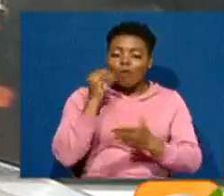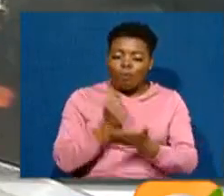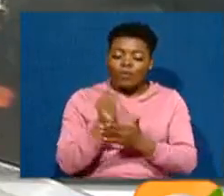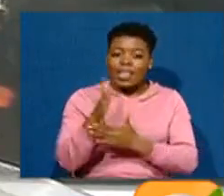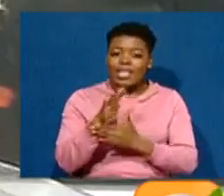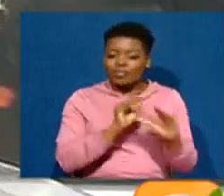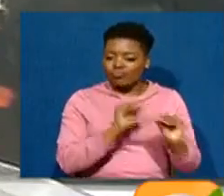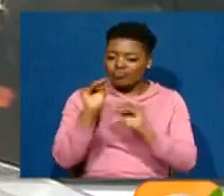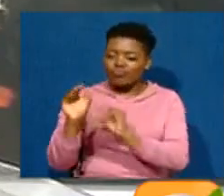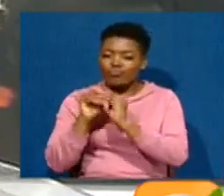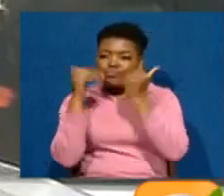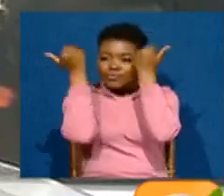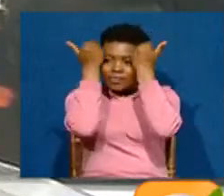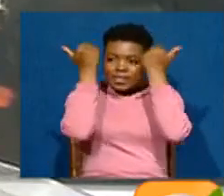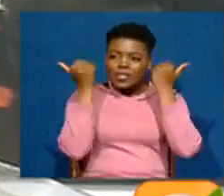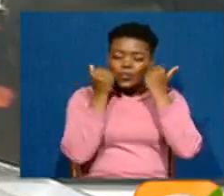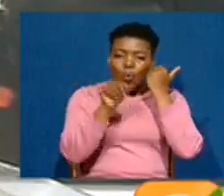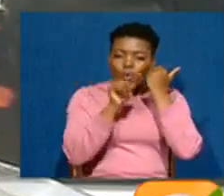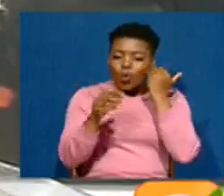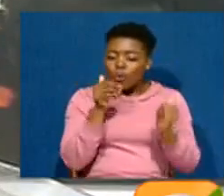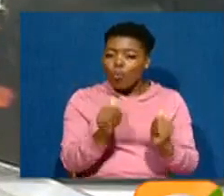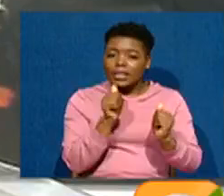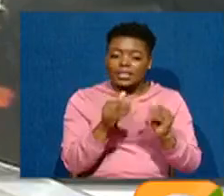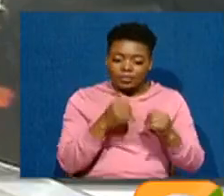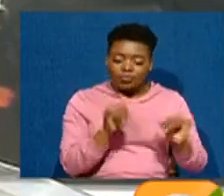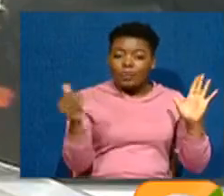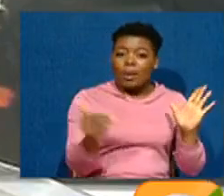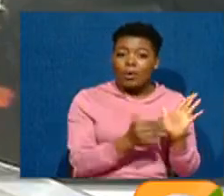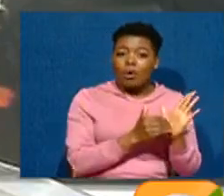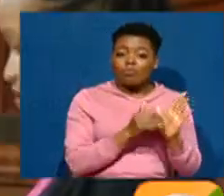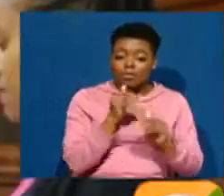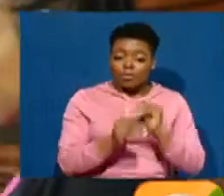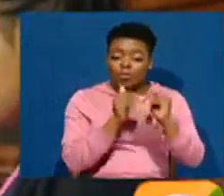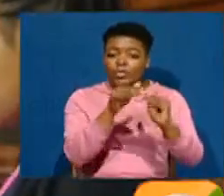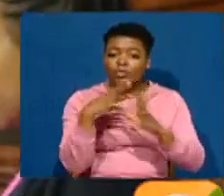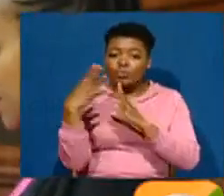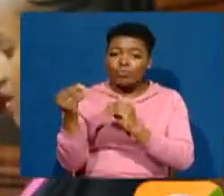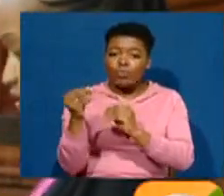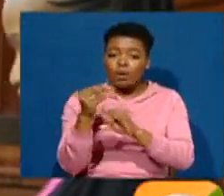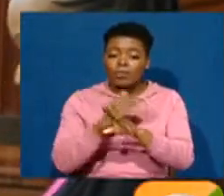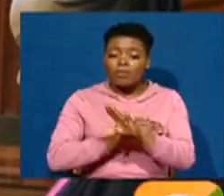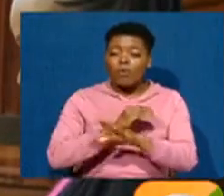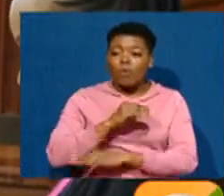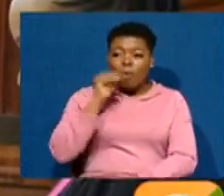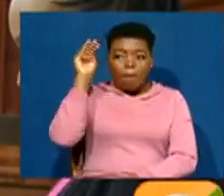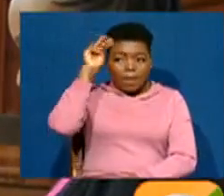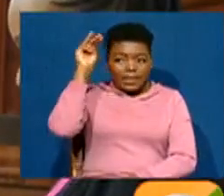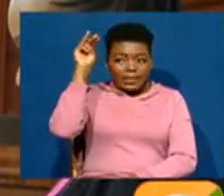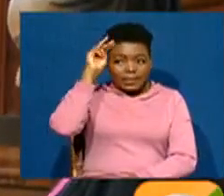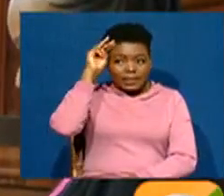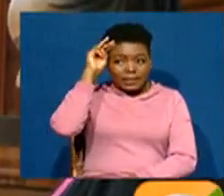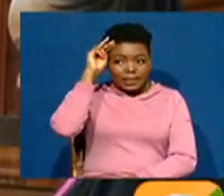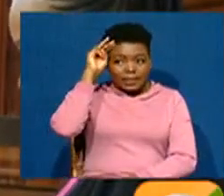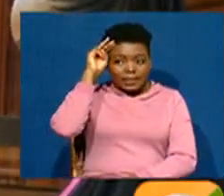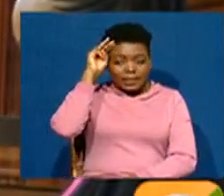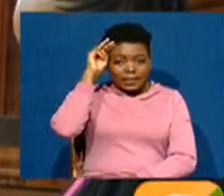was arraigned, facing charges of causing disturbance. Now, appearing before Senior Principal Magistrate Bernard Ochoi at the